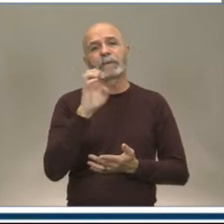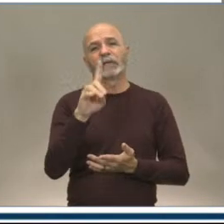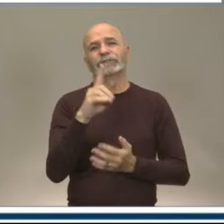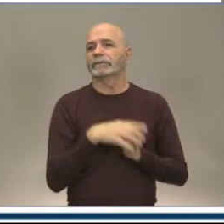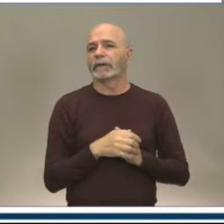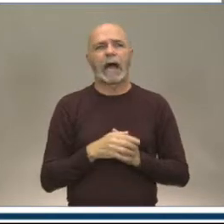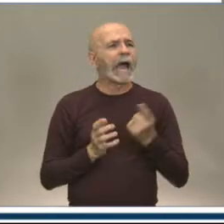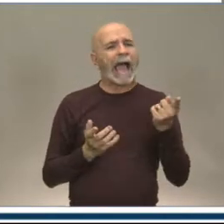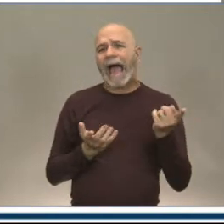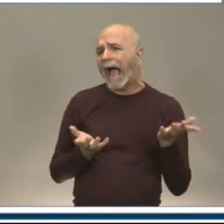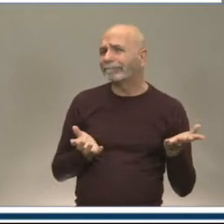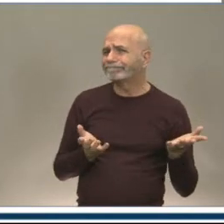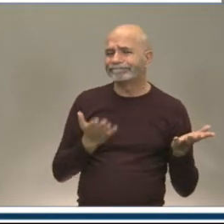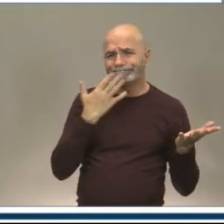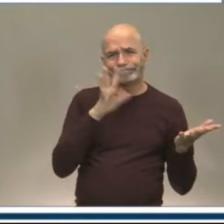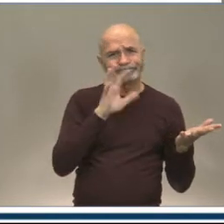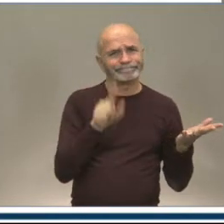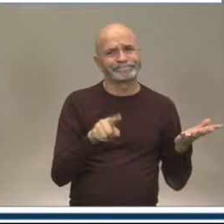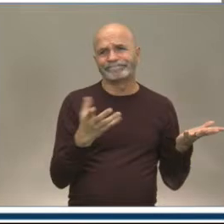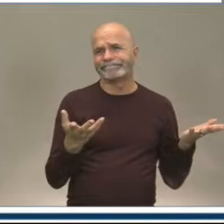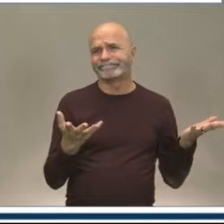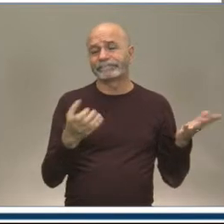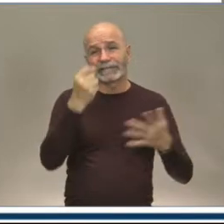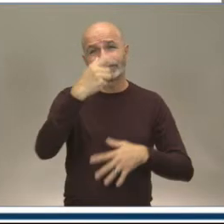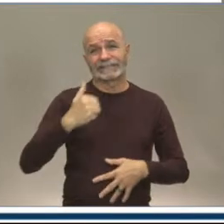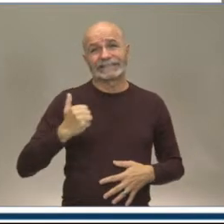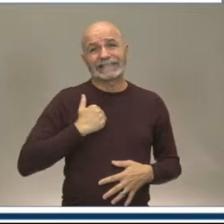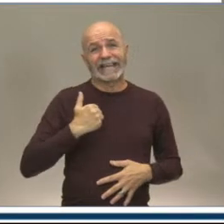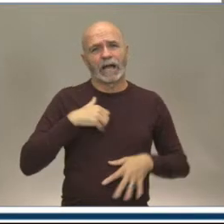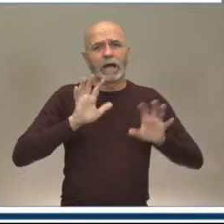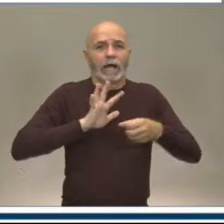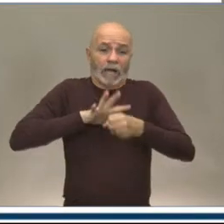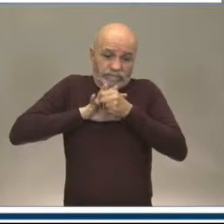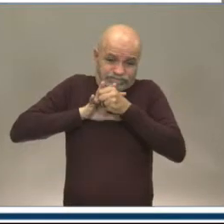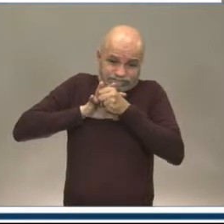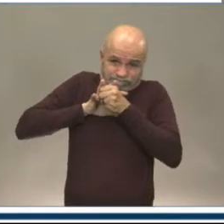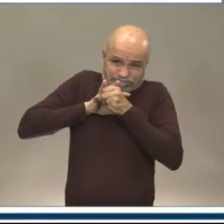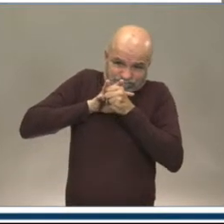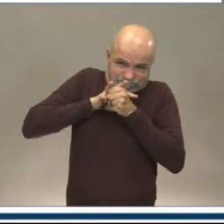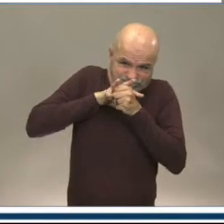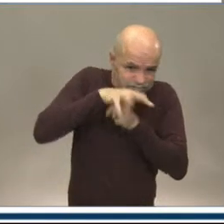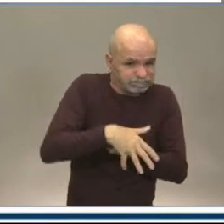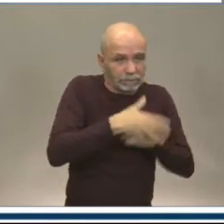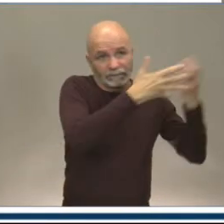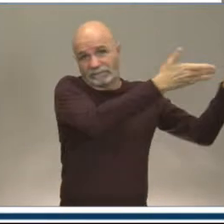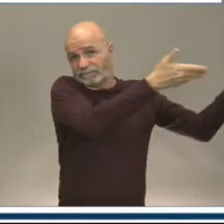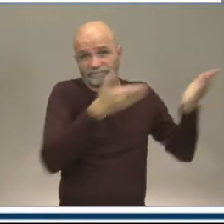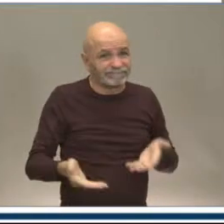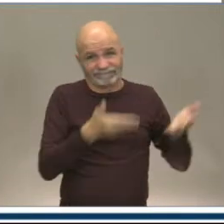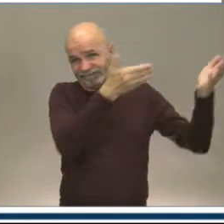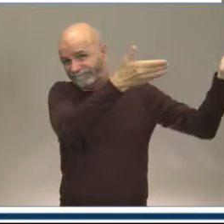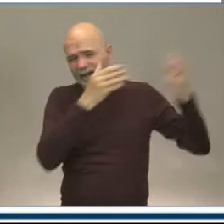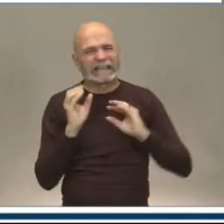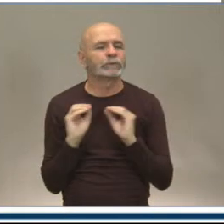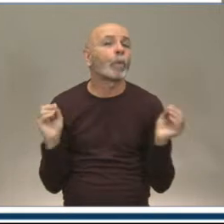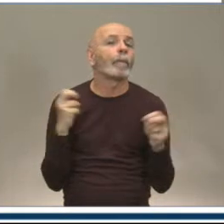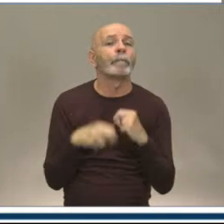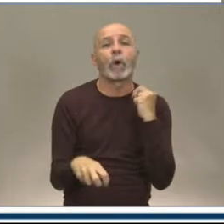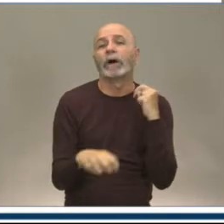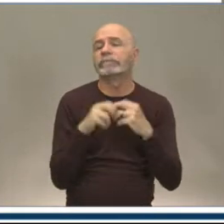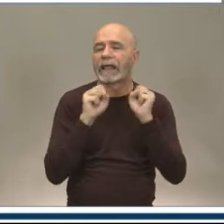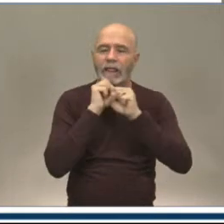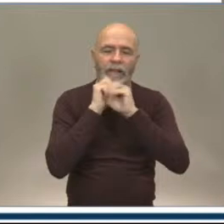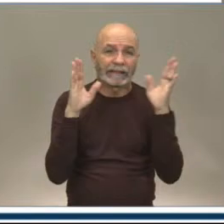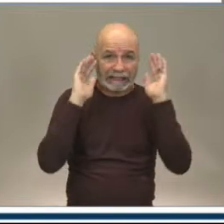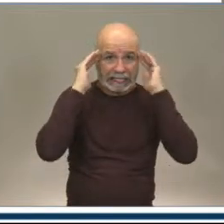an excess of vaccine. We've heard that from the federal government. Vaccine supply is not an issue in Nova Scotia or in